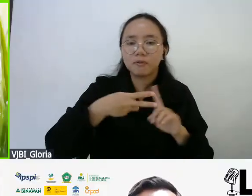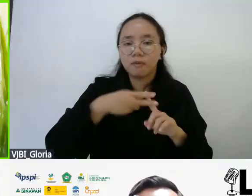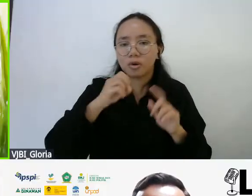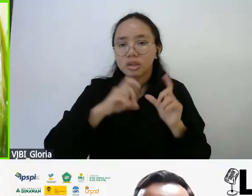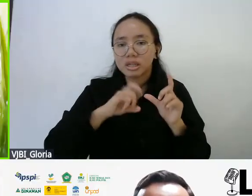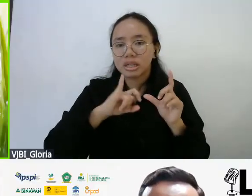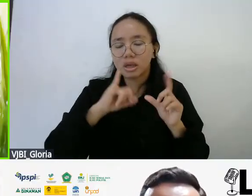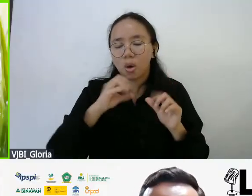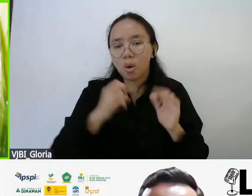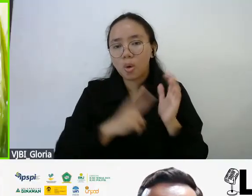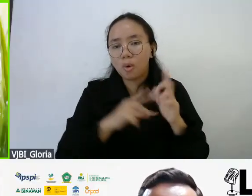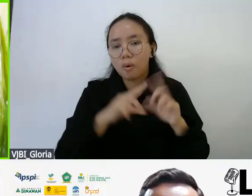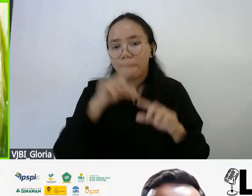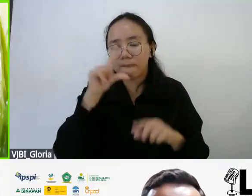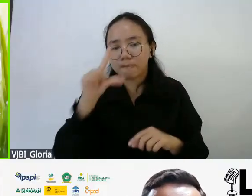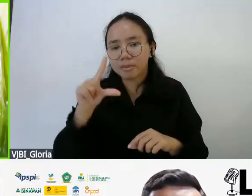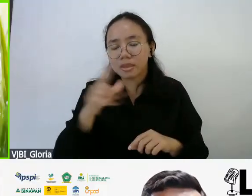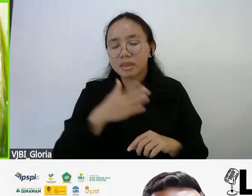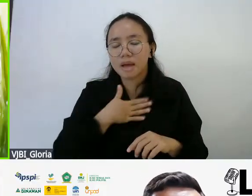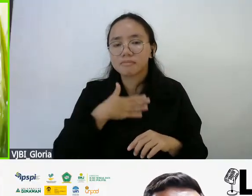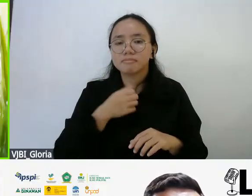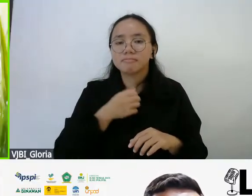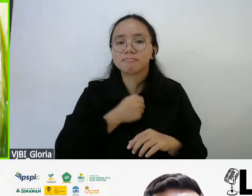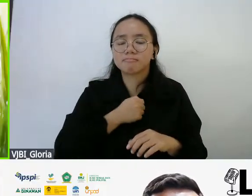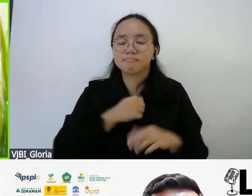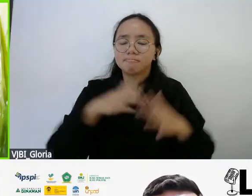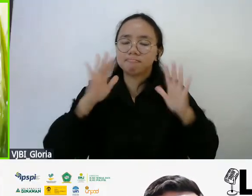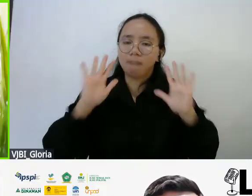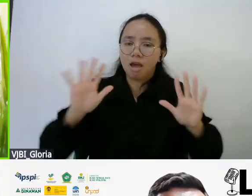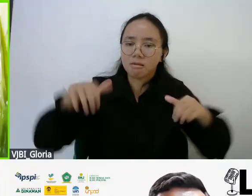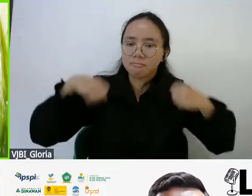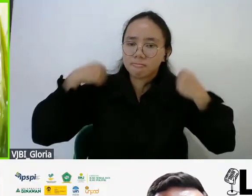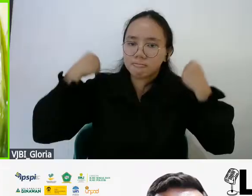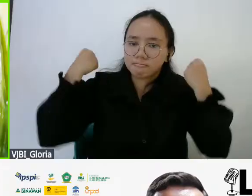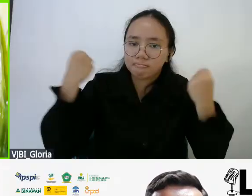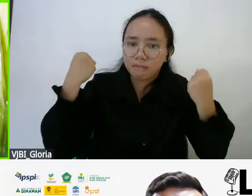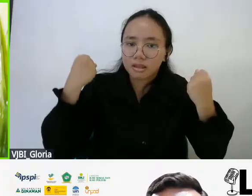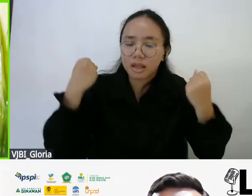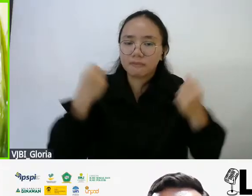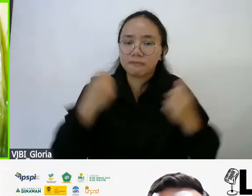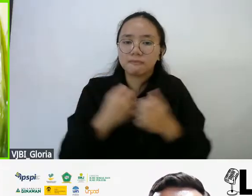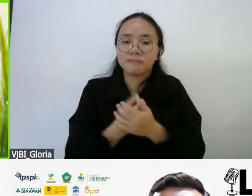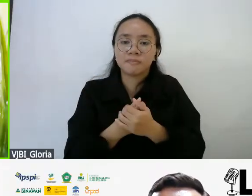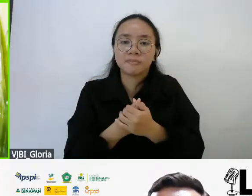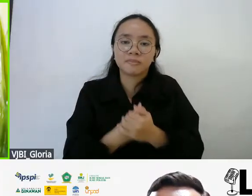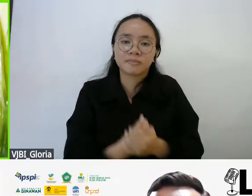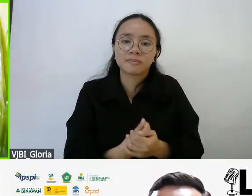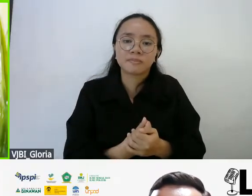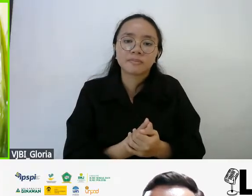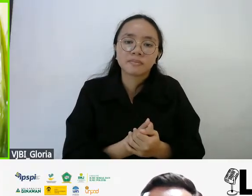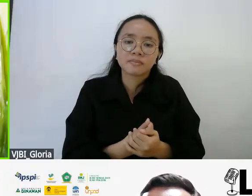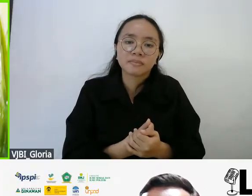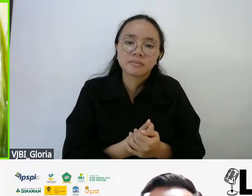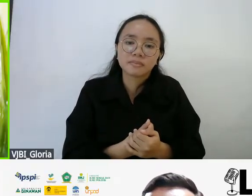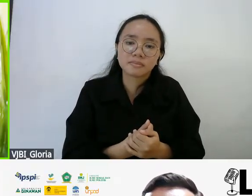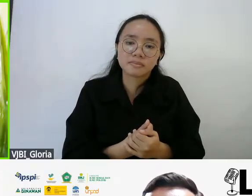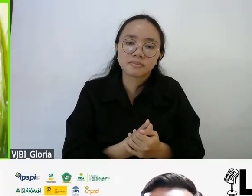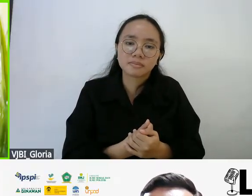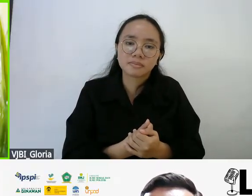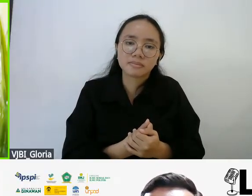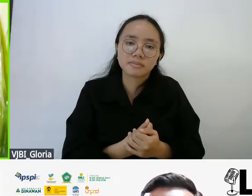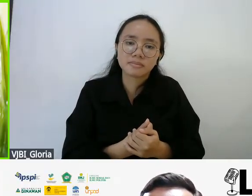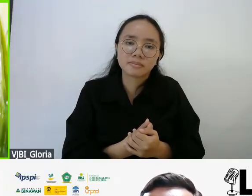we actually realize. On a personal level, you want to focus on the things that you